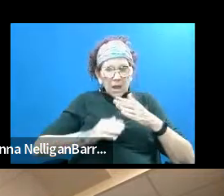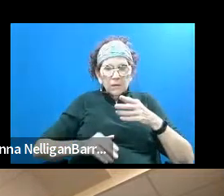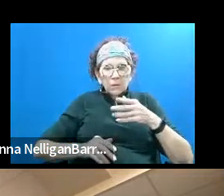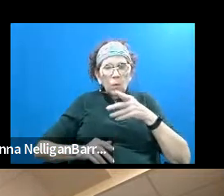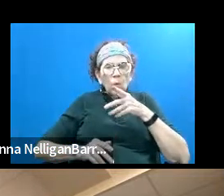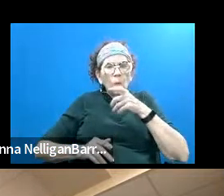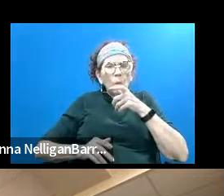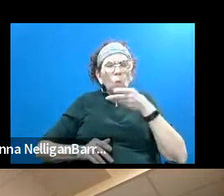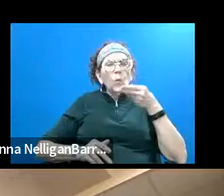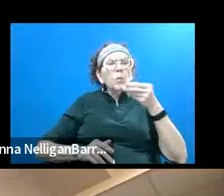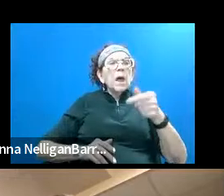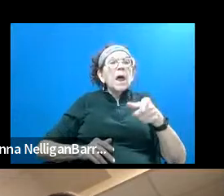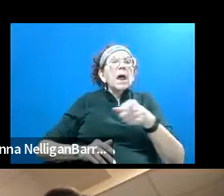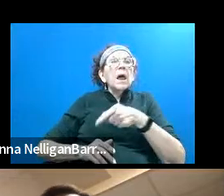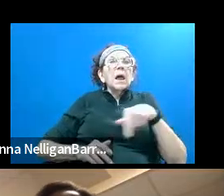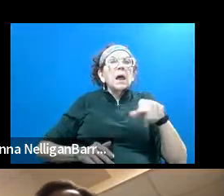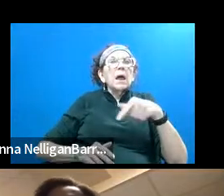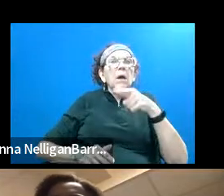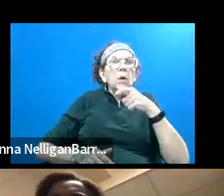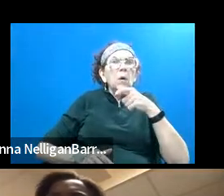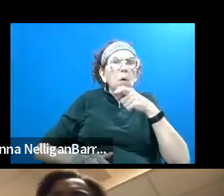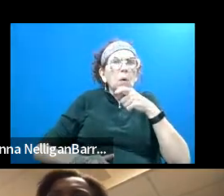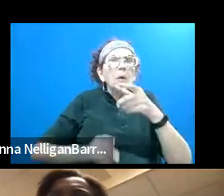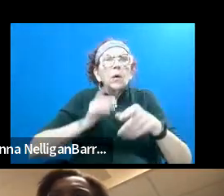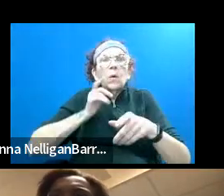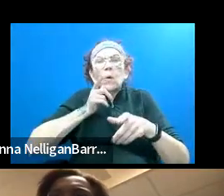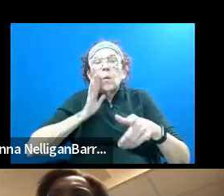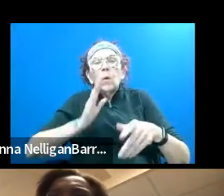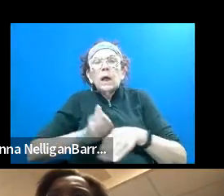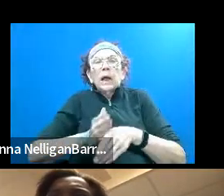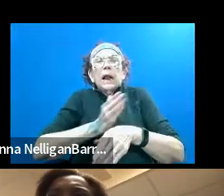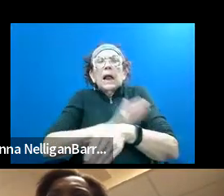I'm mindful that downtown and the